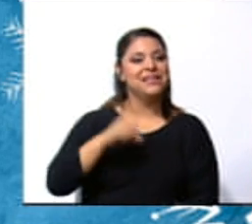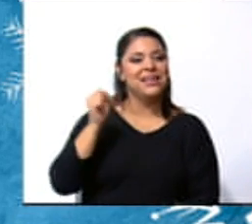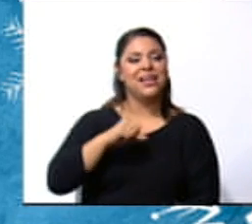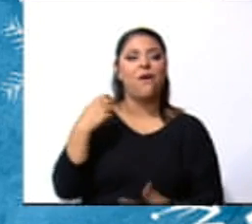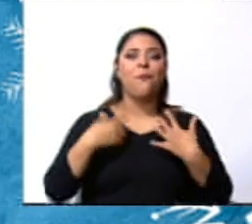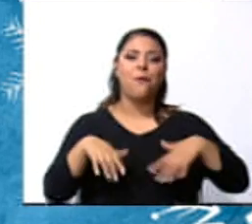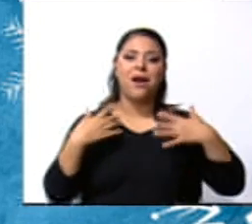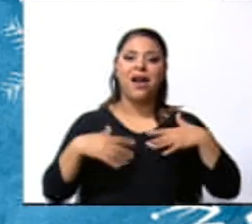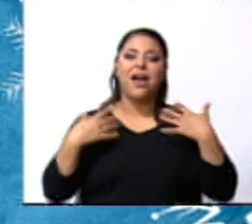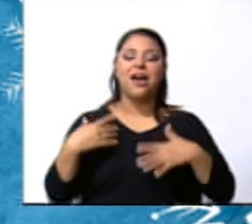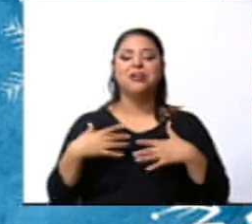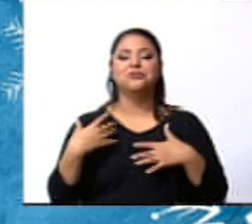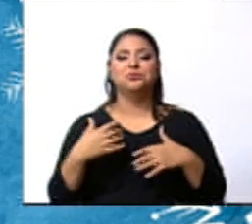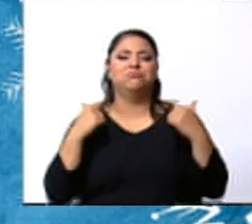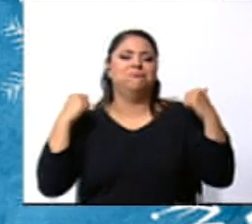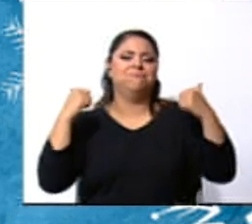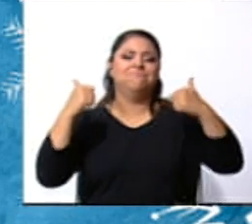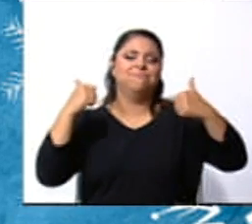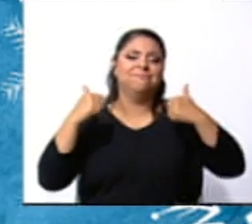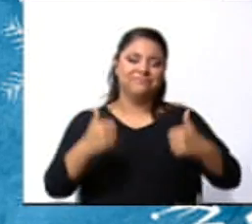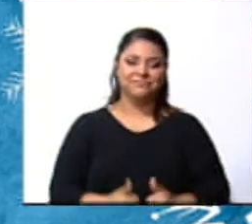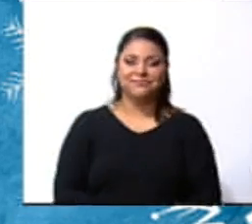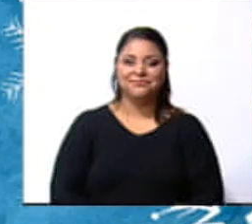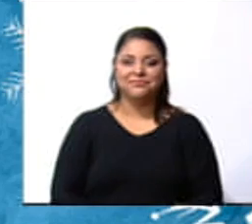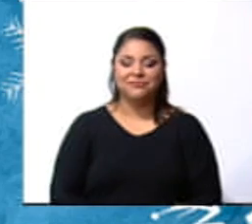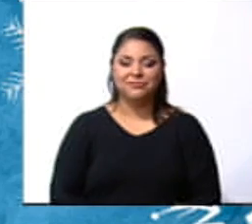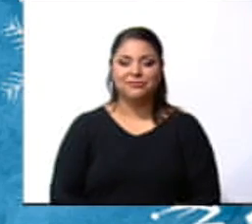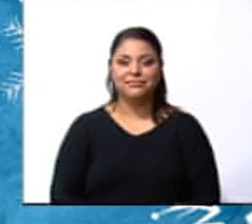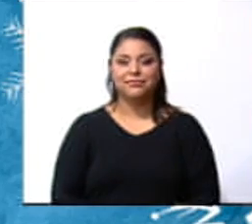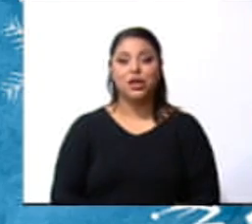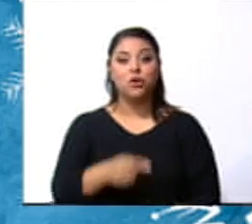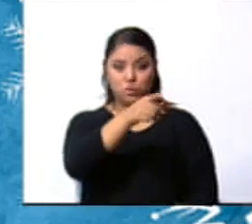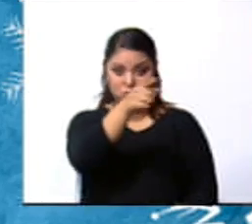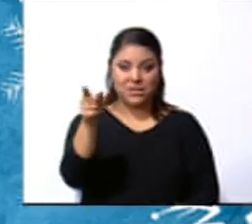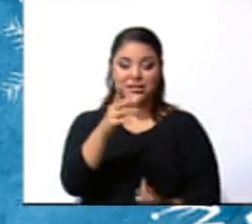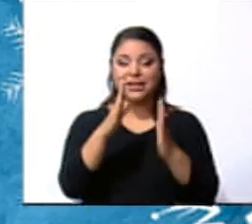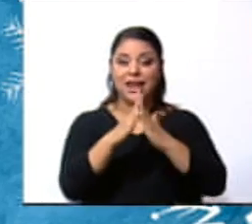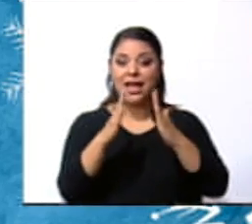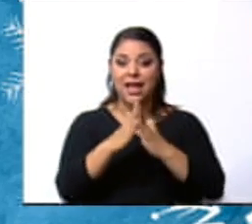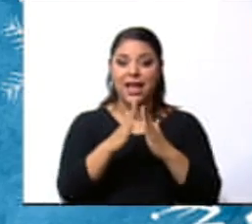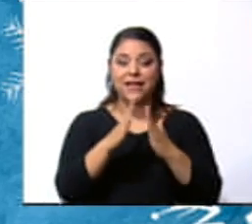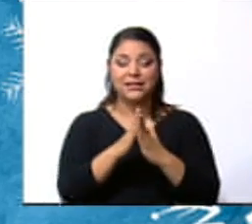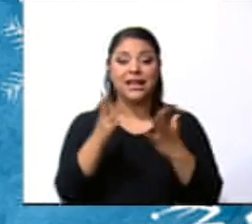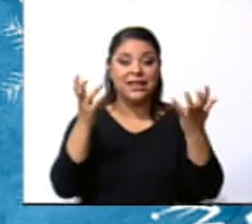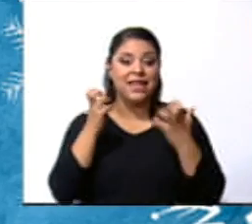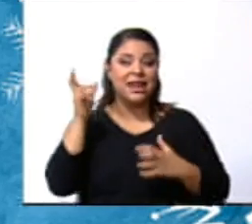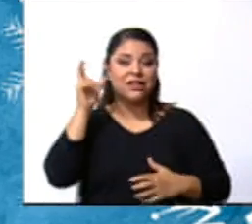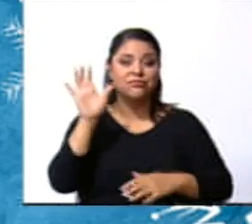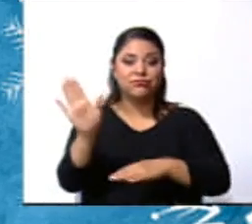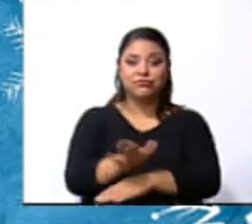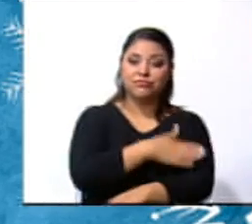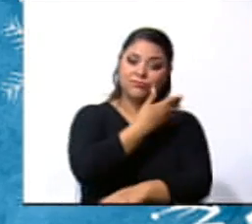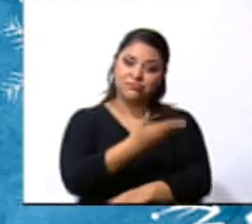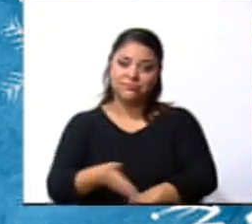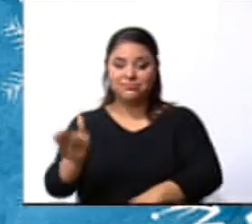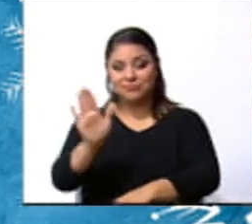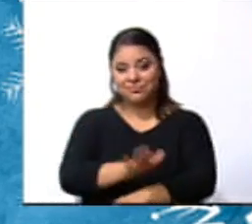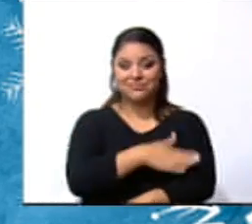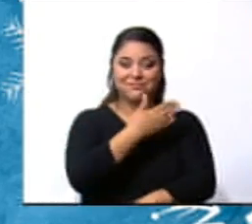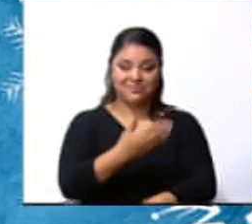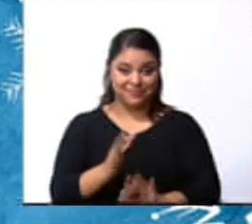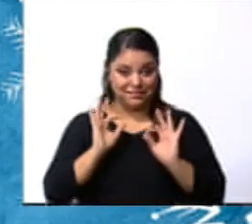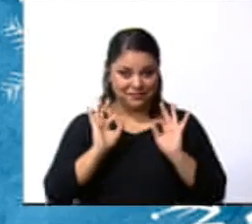Wow, that would be so awesome! So, what about you at home? Do you like to sing?